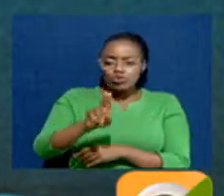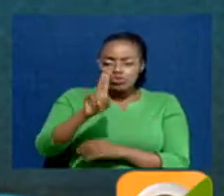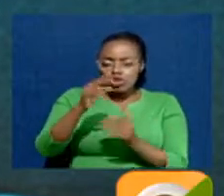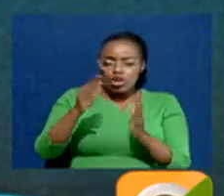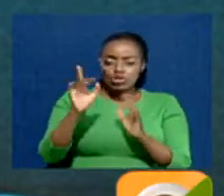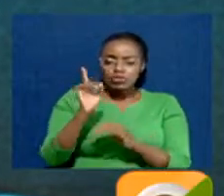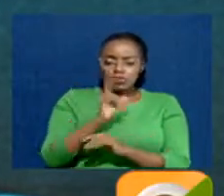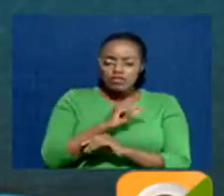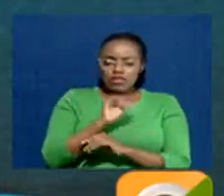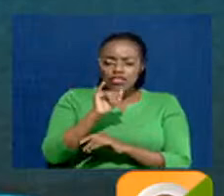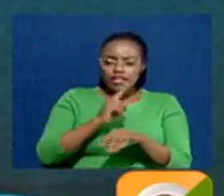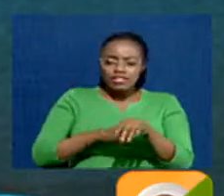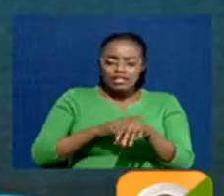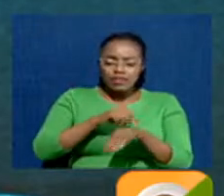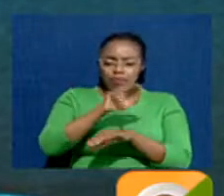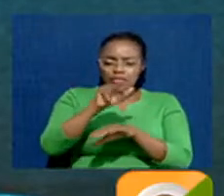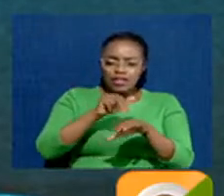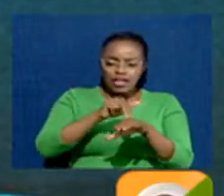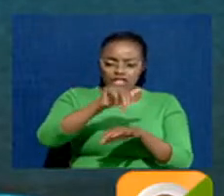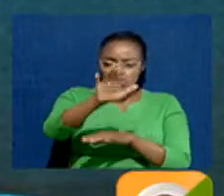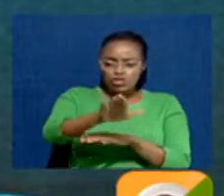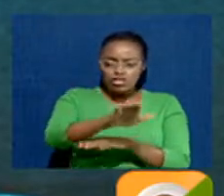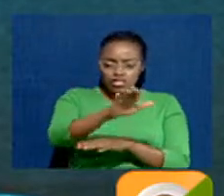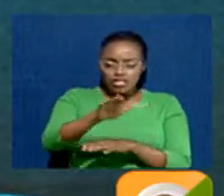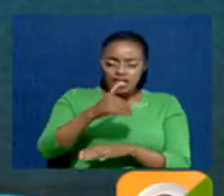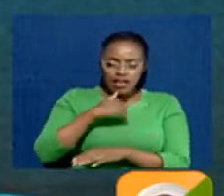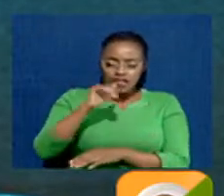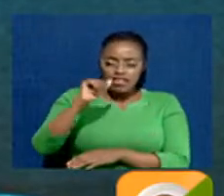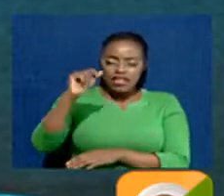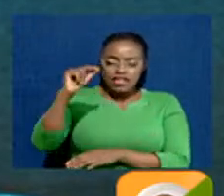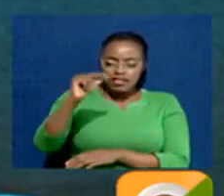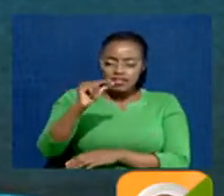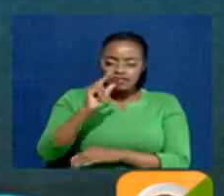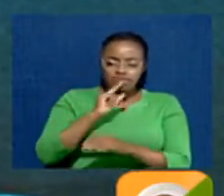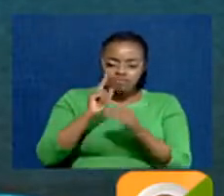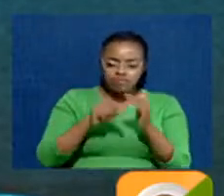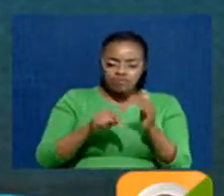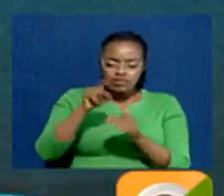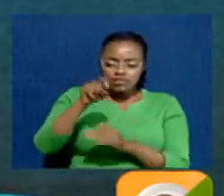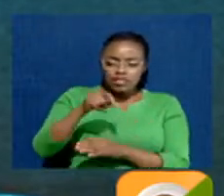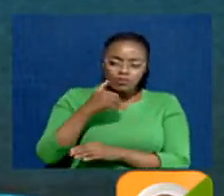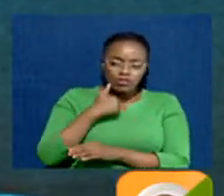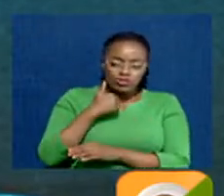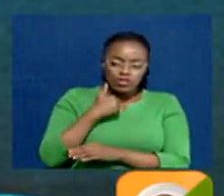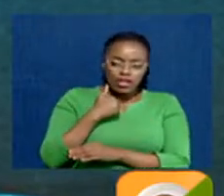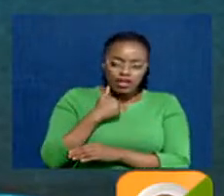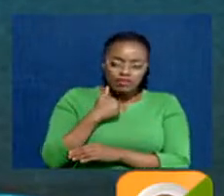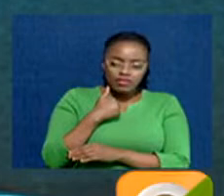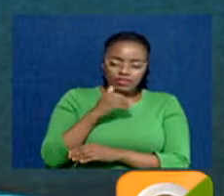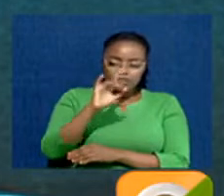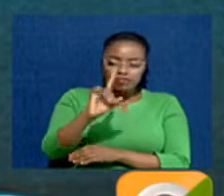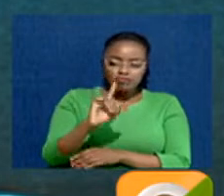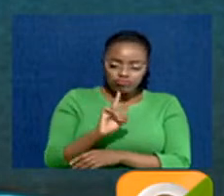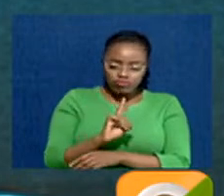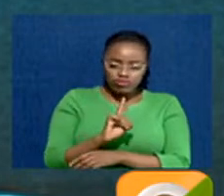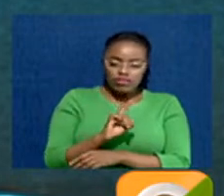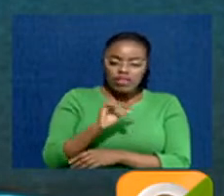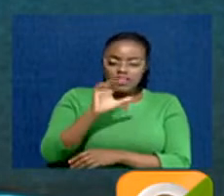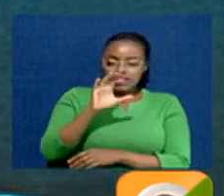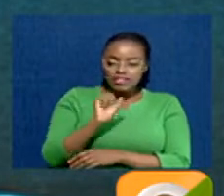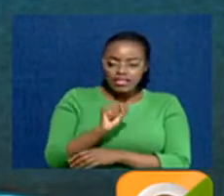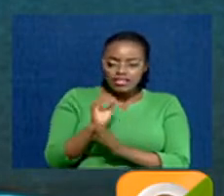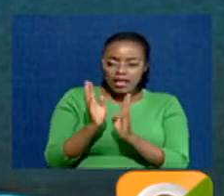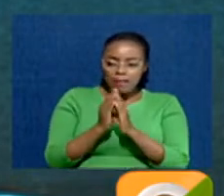at that time, National Assembly Speaker, who's now the AG, Justin Muturi, said that the Jubilee Secretary General was going to appear at cabinet meetings